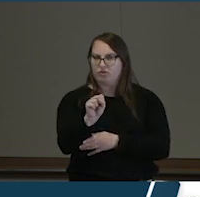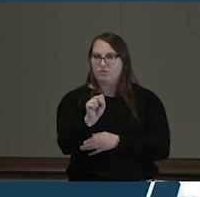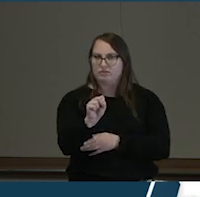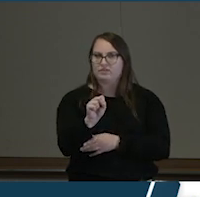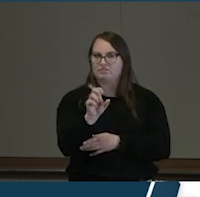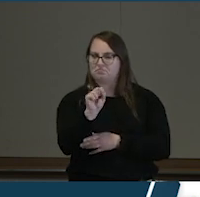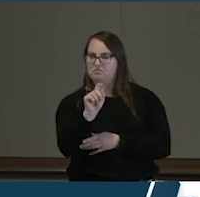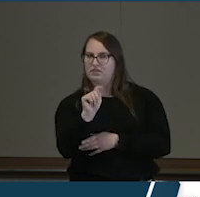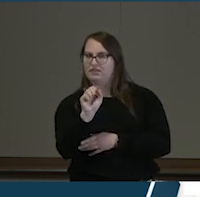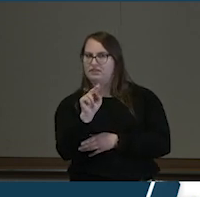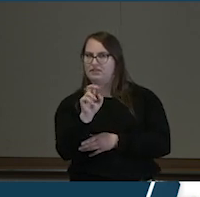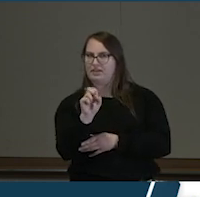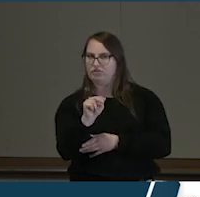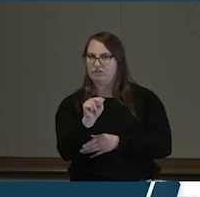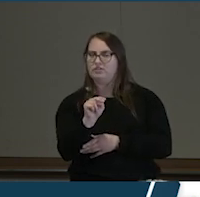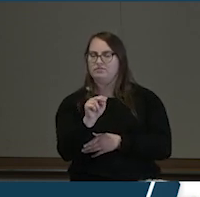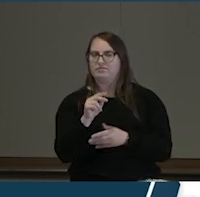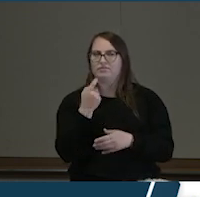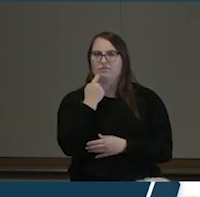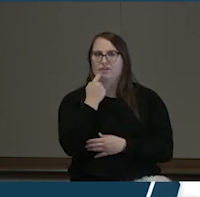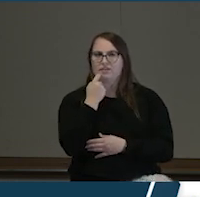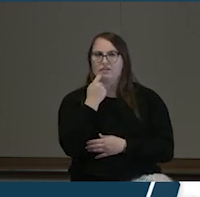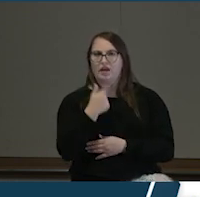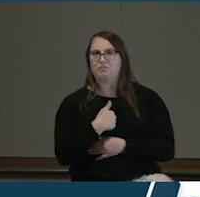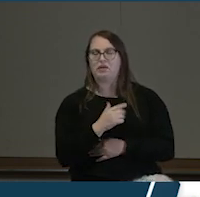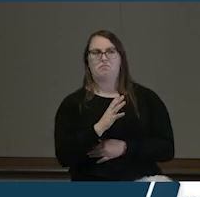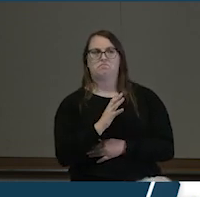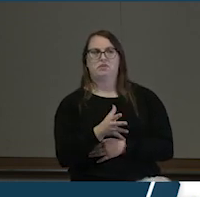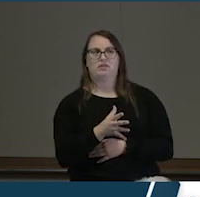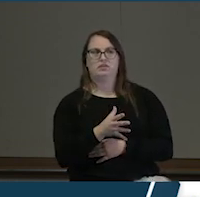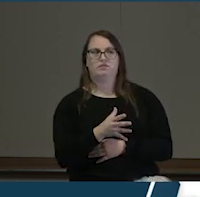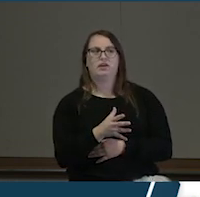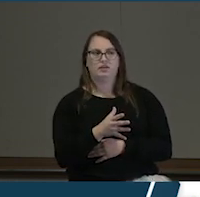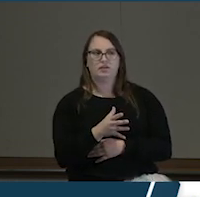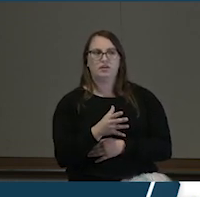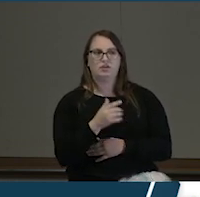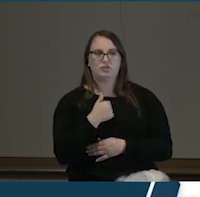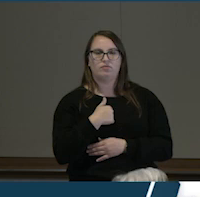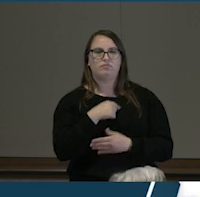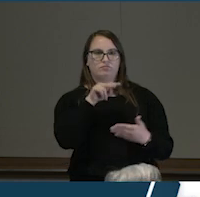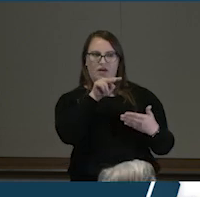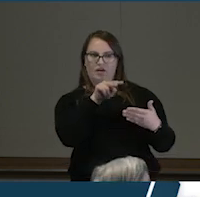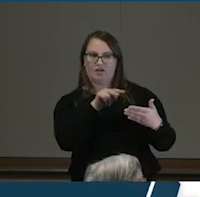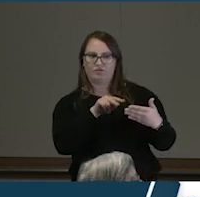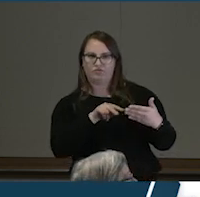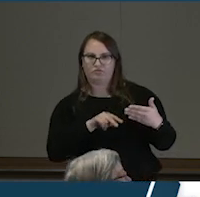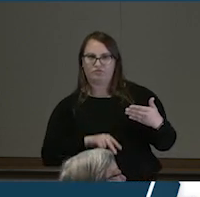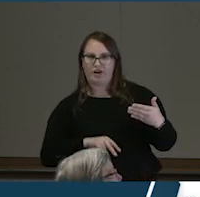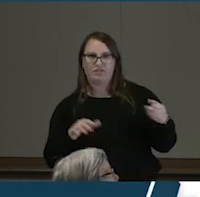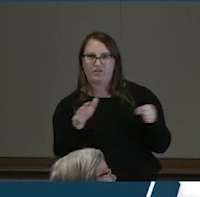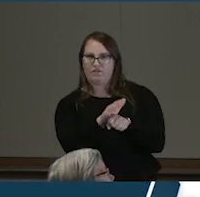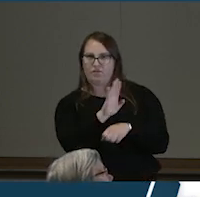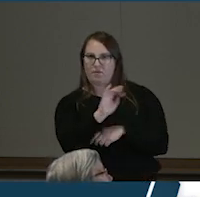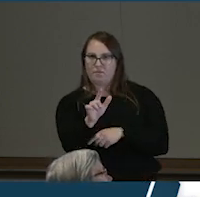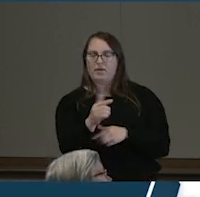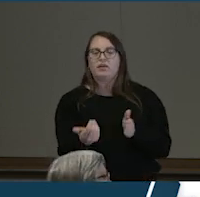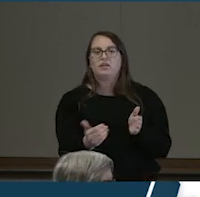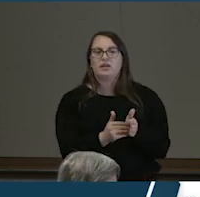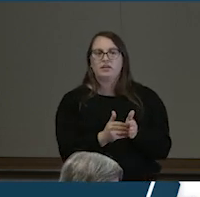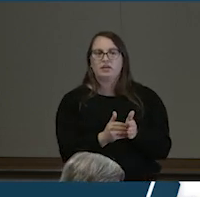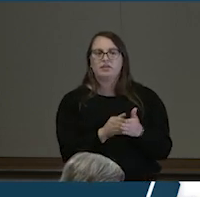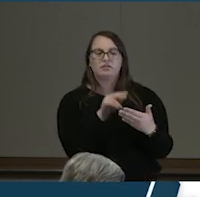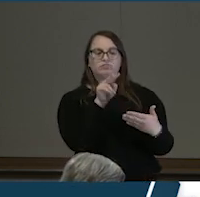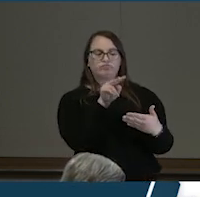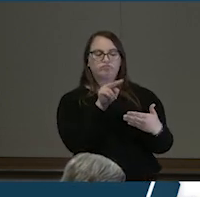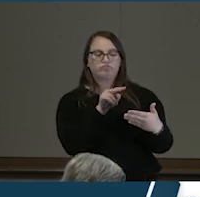on it. So I thought, okay, let me read it so I know actually everything that's in it. And I read it, and it said